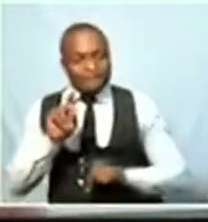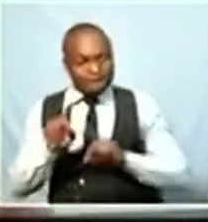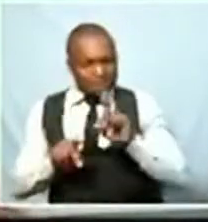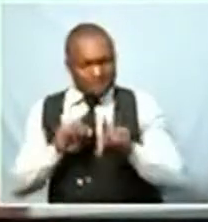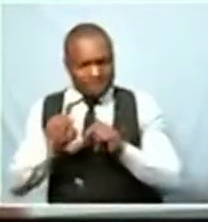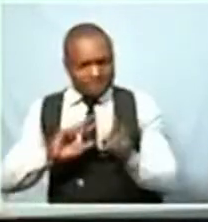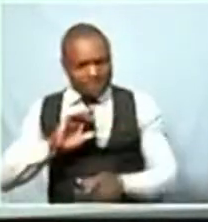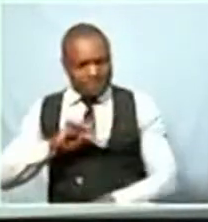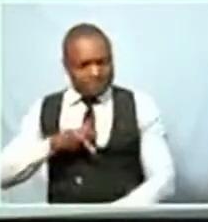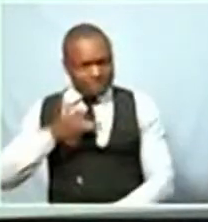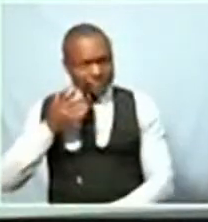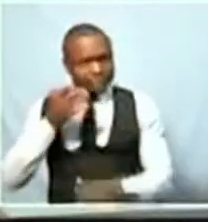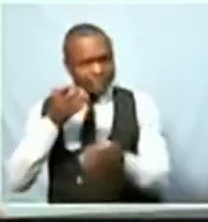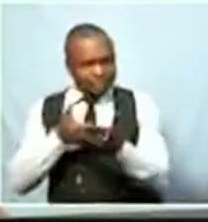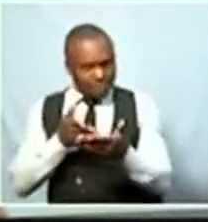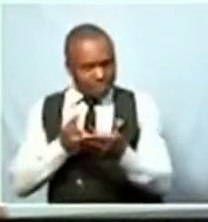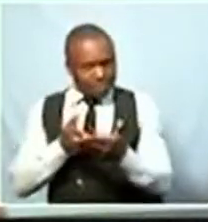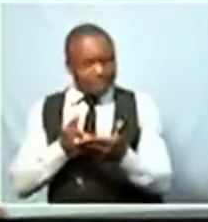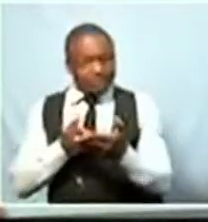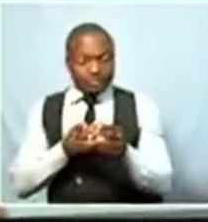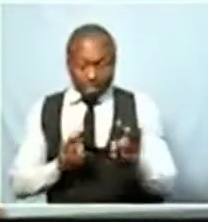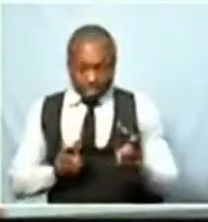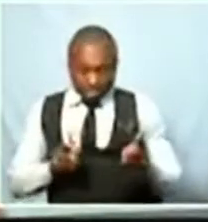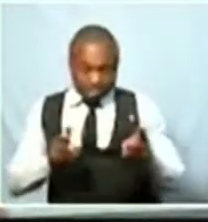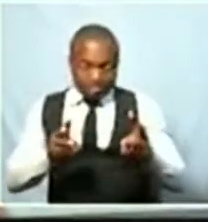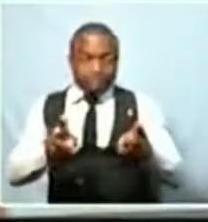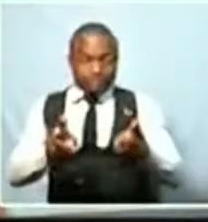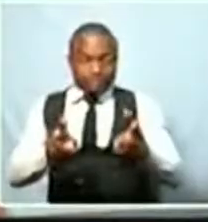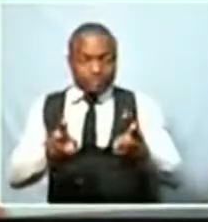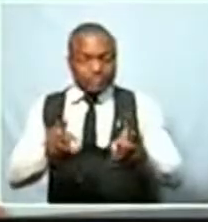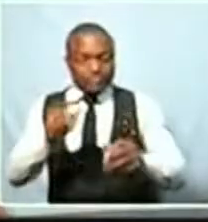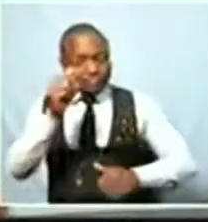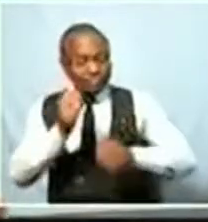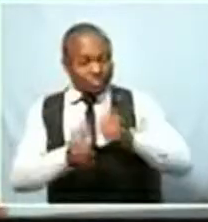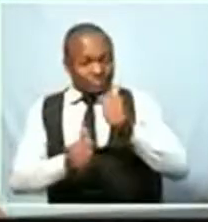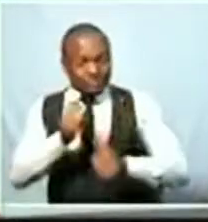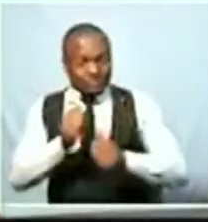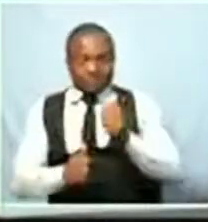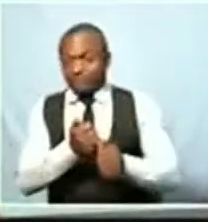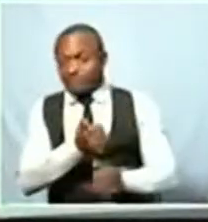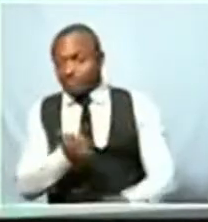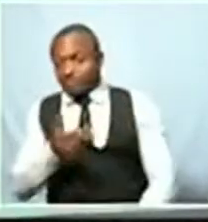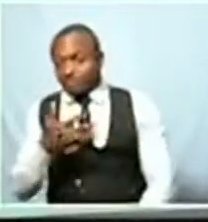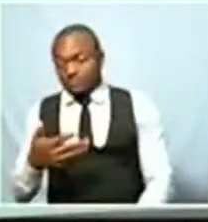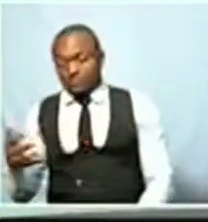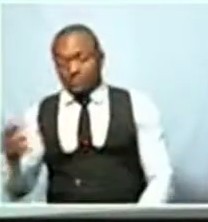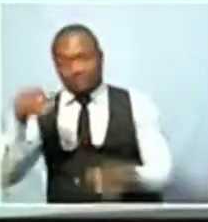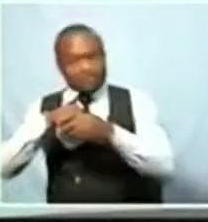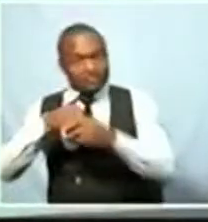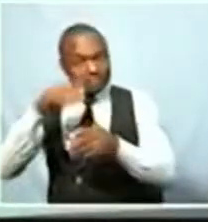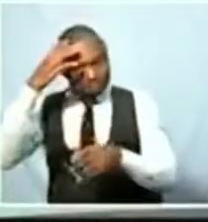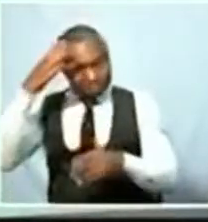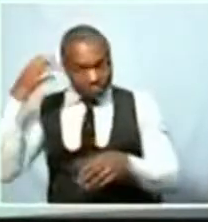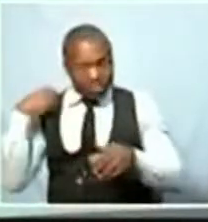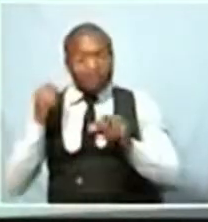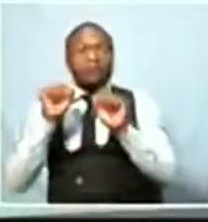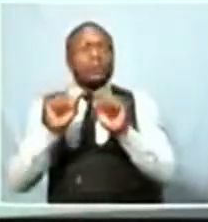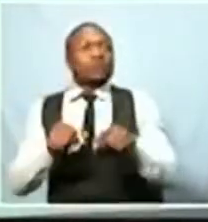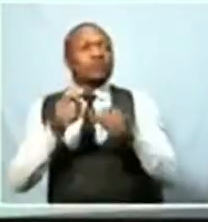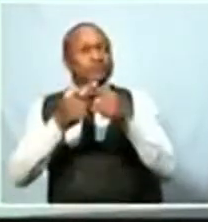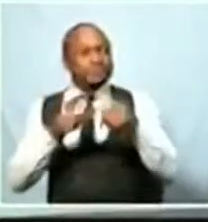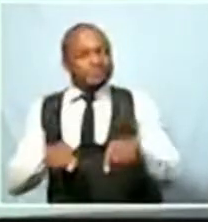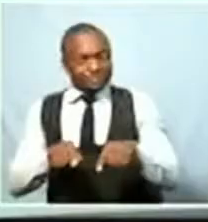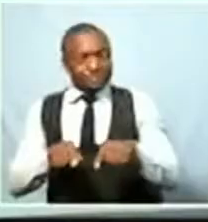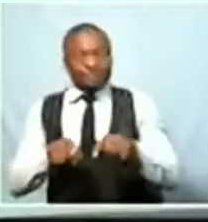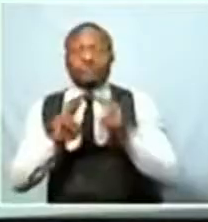some people felt that this was a vehicle through which certain things within the office could be done. So